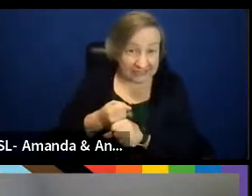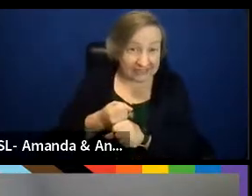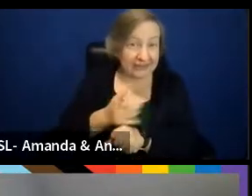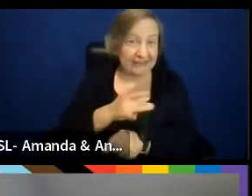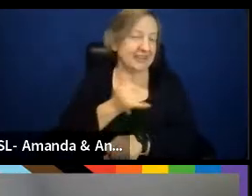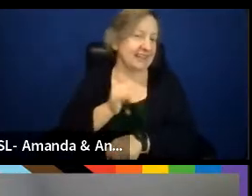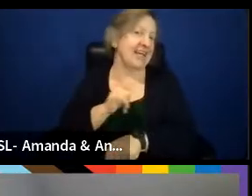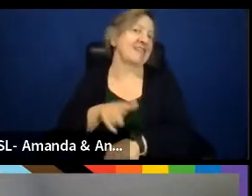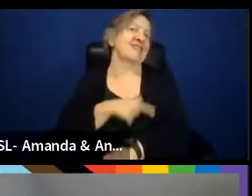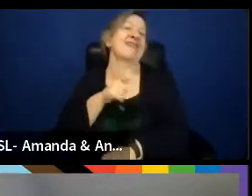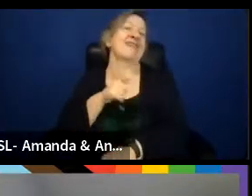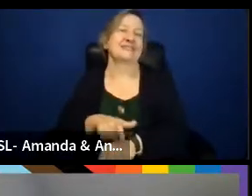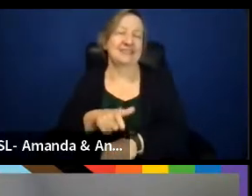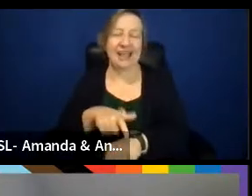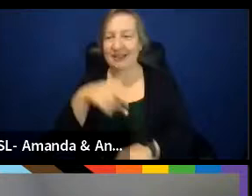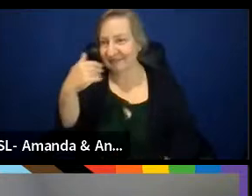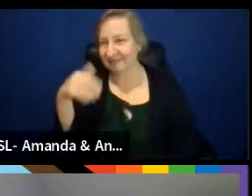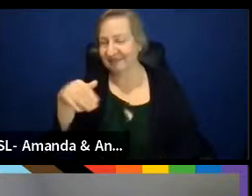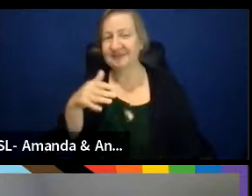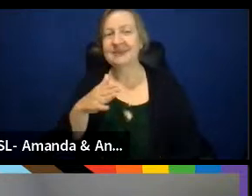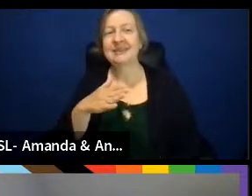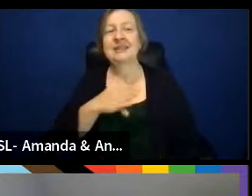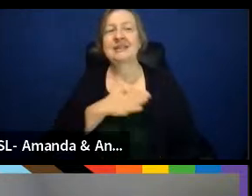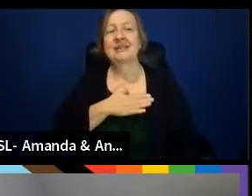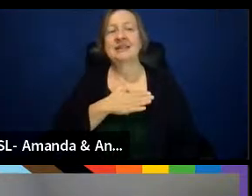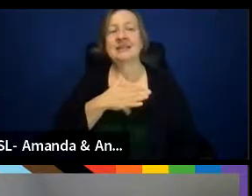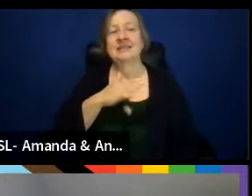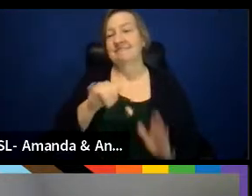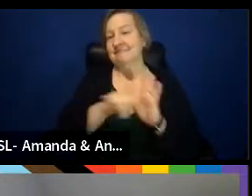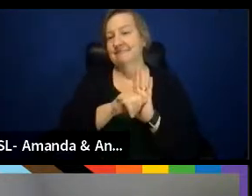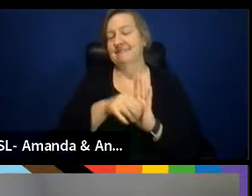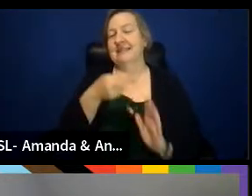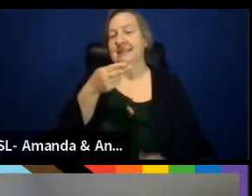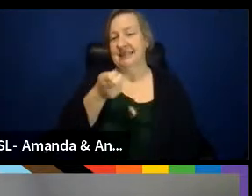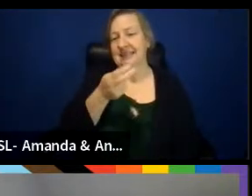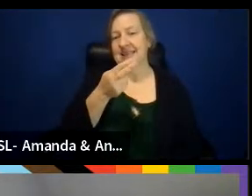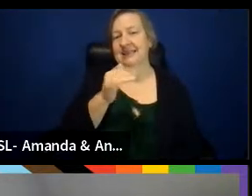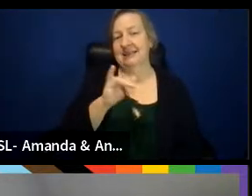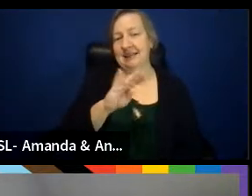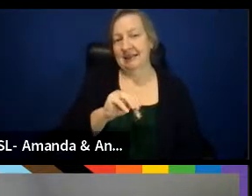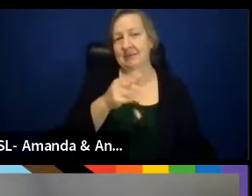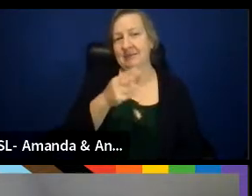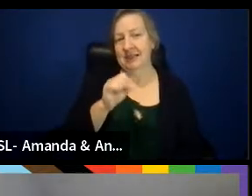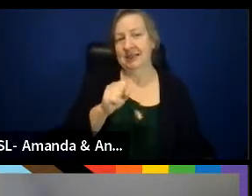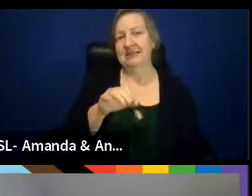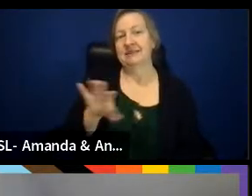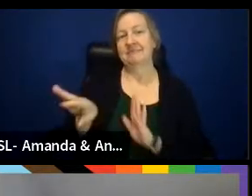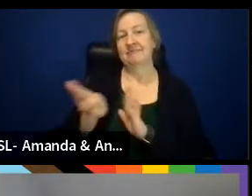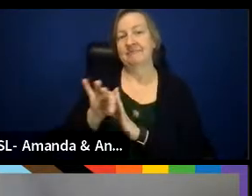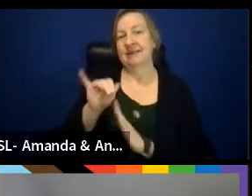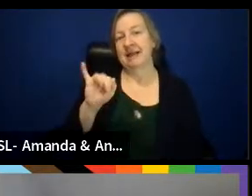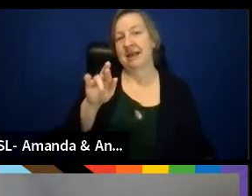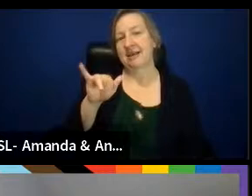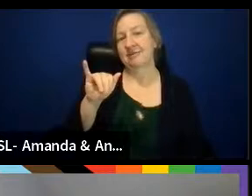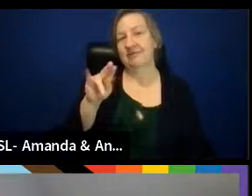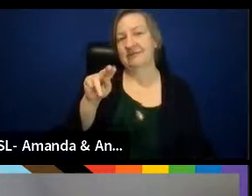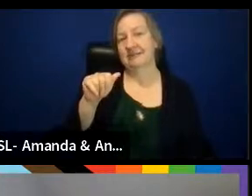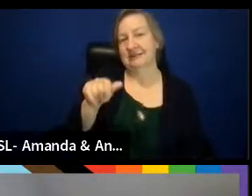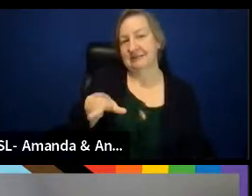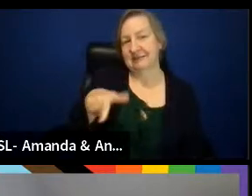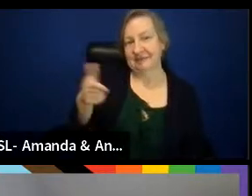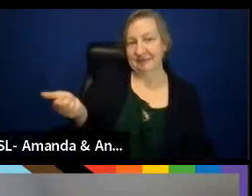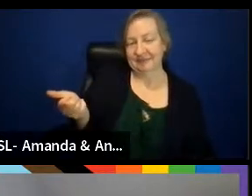forever. My pronouns are he, him, his. I like to call on Irina.